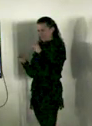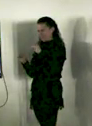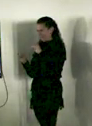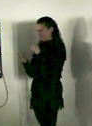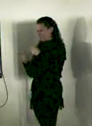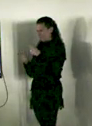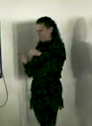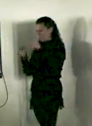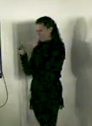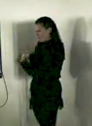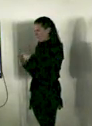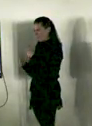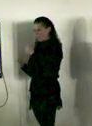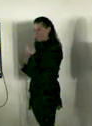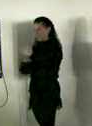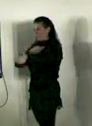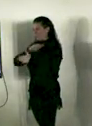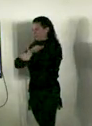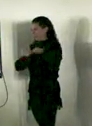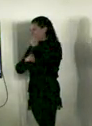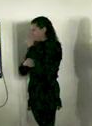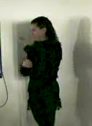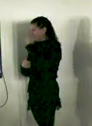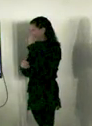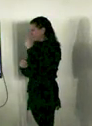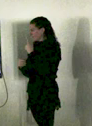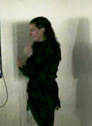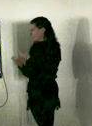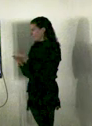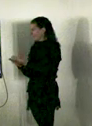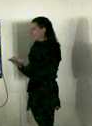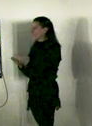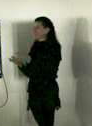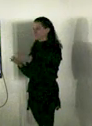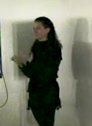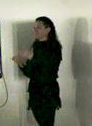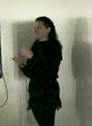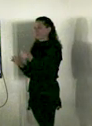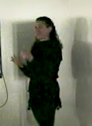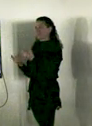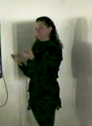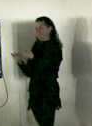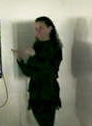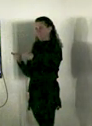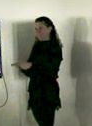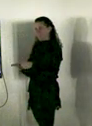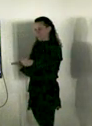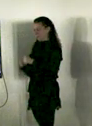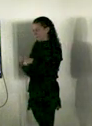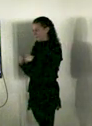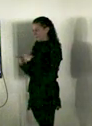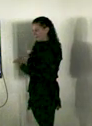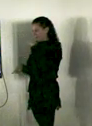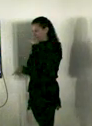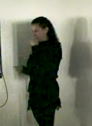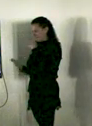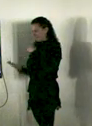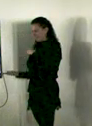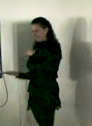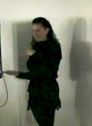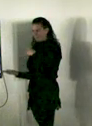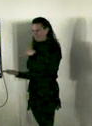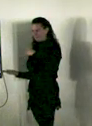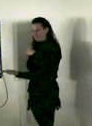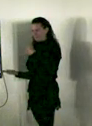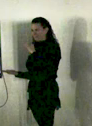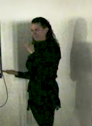somewhere else. So I didn't really understand the whole thing. And it turns out when you have a kid who consumes